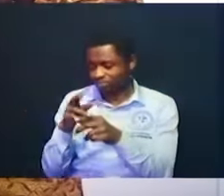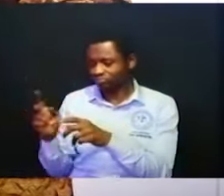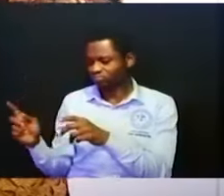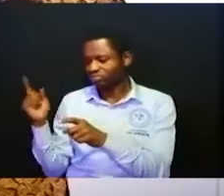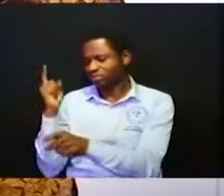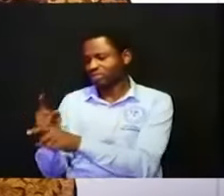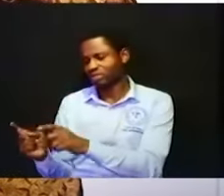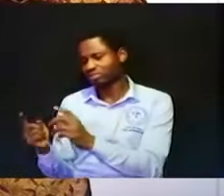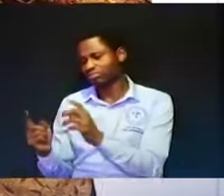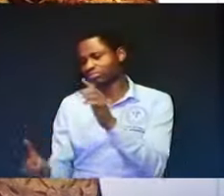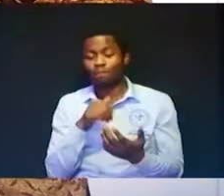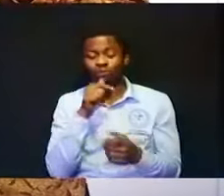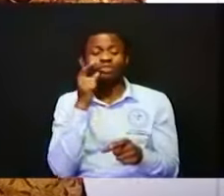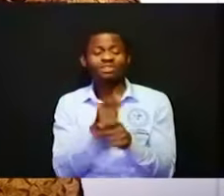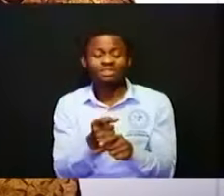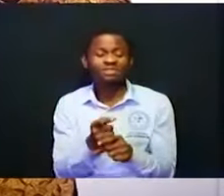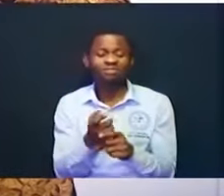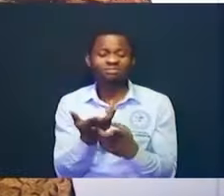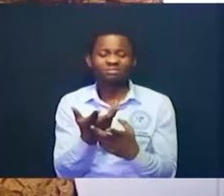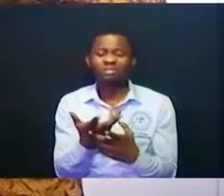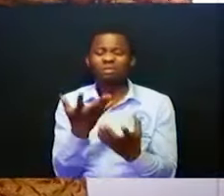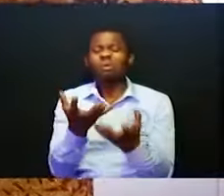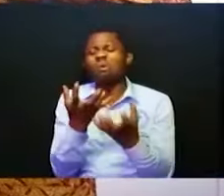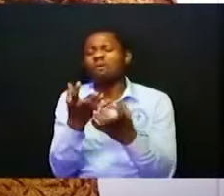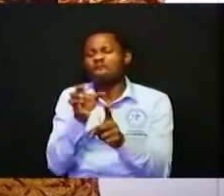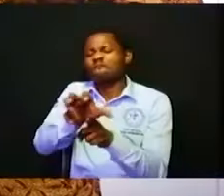he doesn't just command it and want to demand